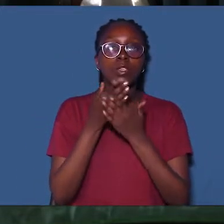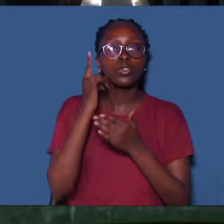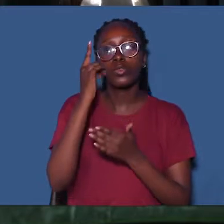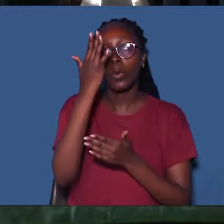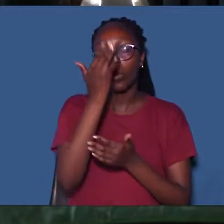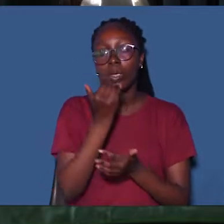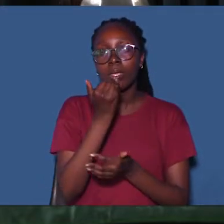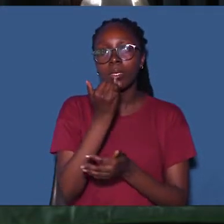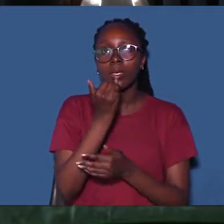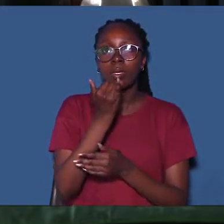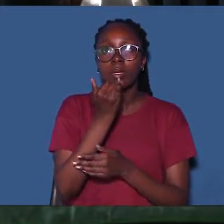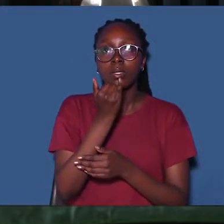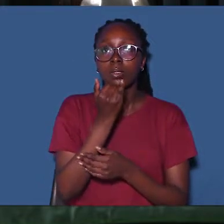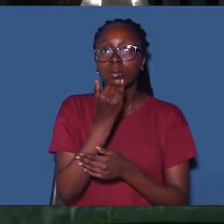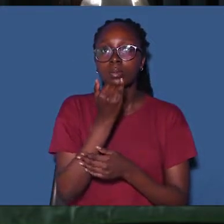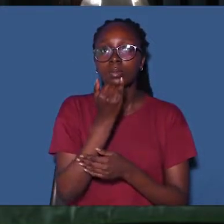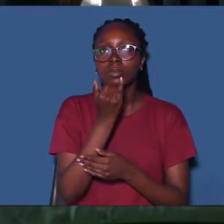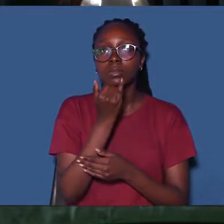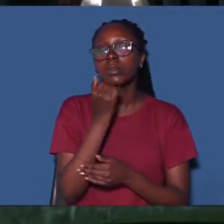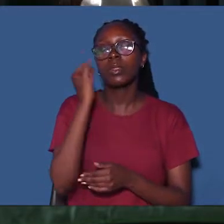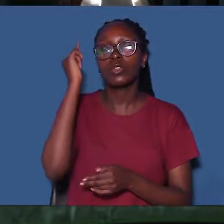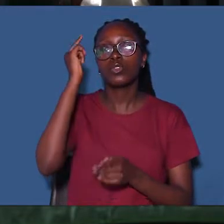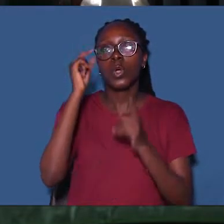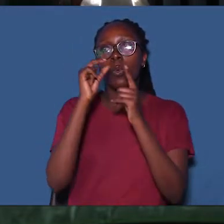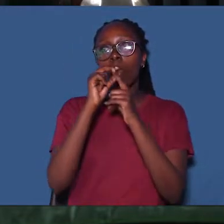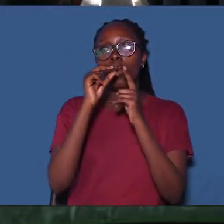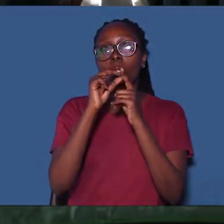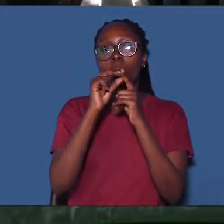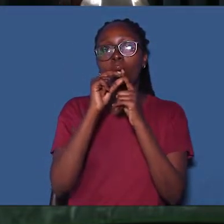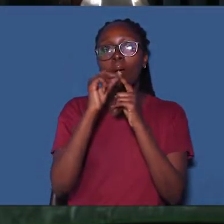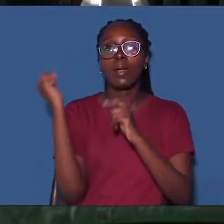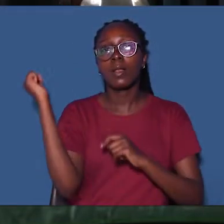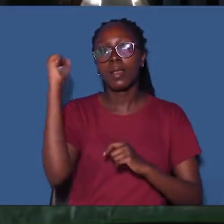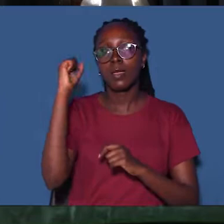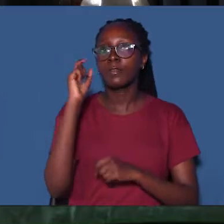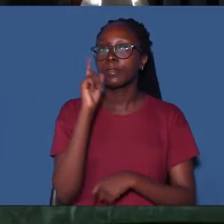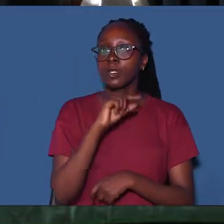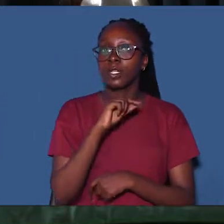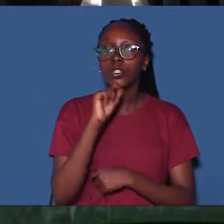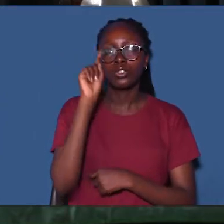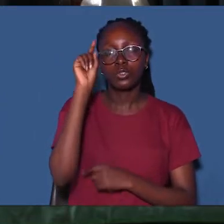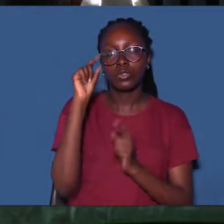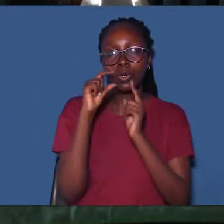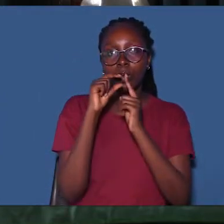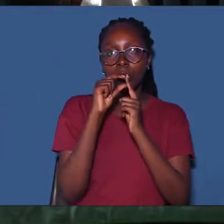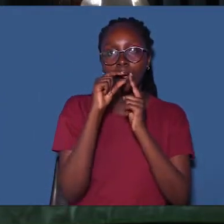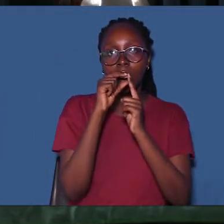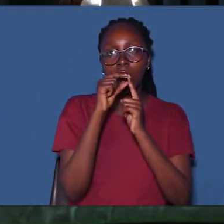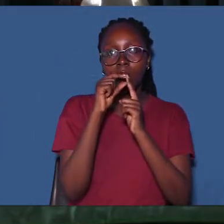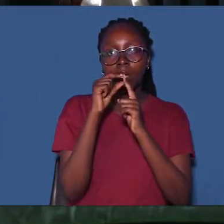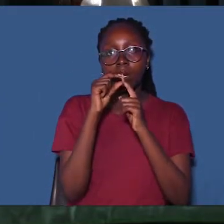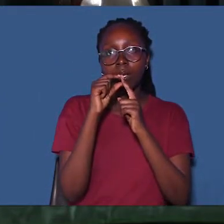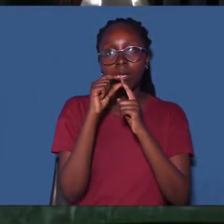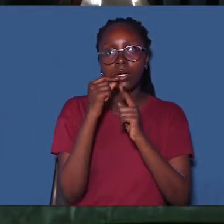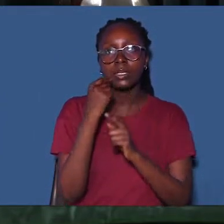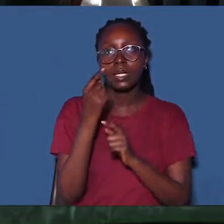because of the fact that your word is active and alive. And as your word has told us, it is full of